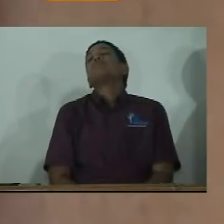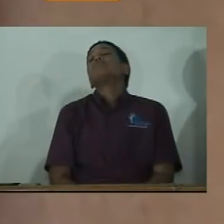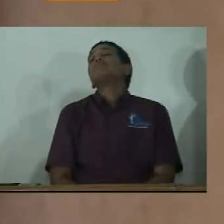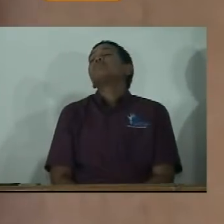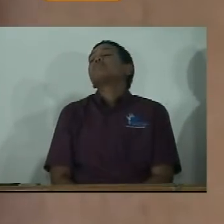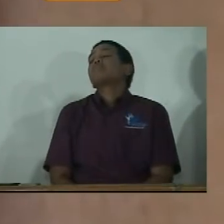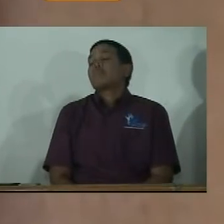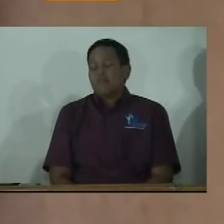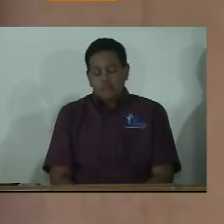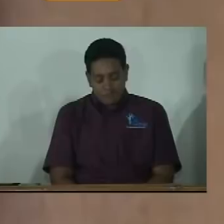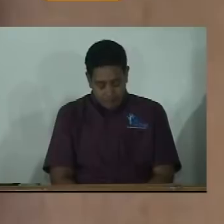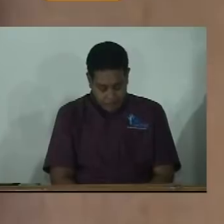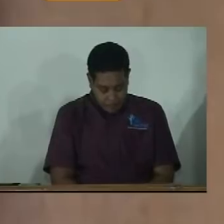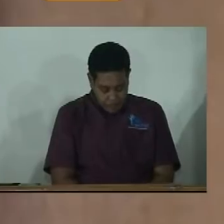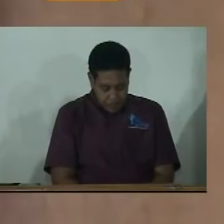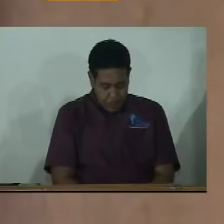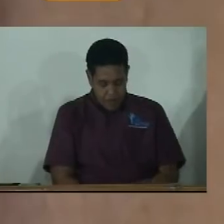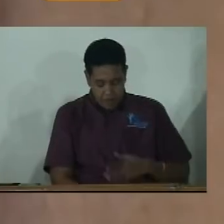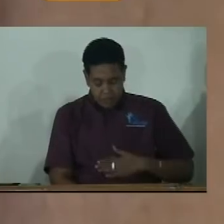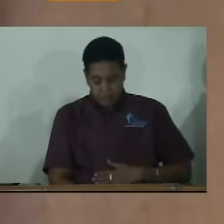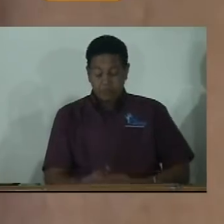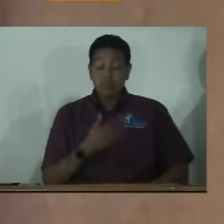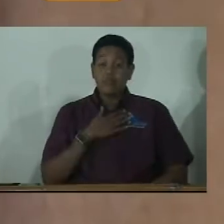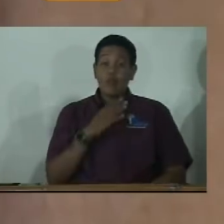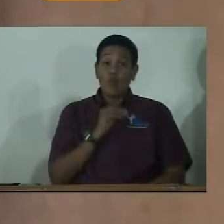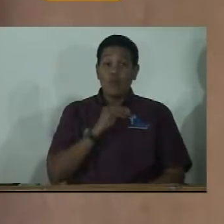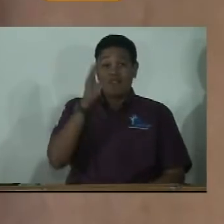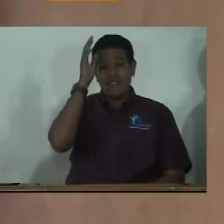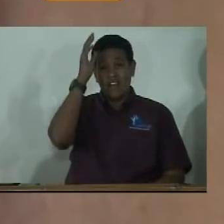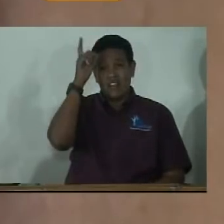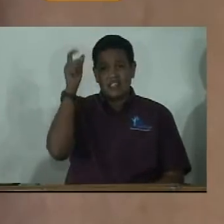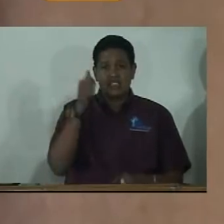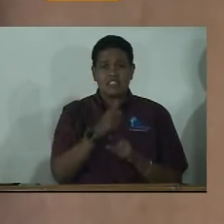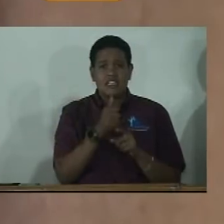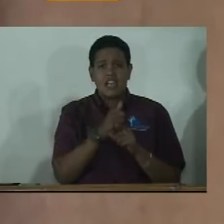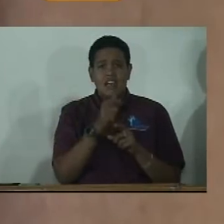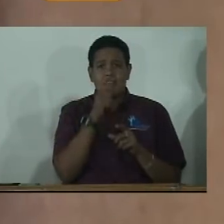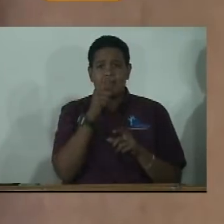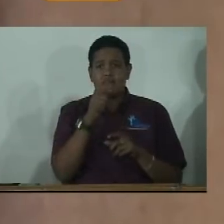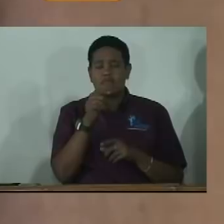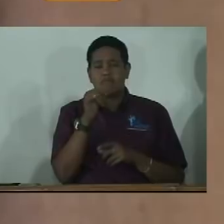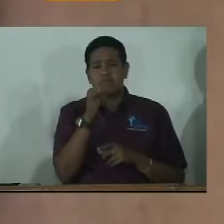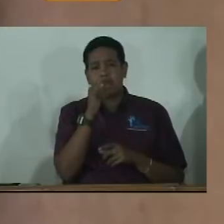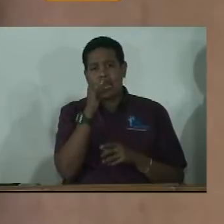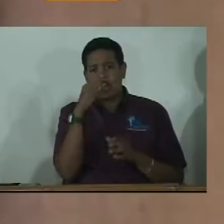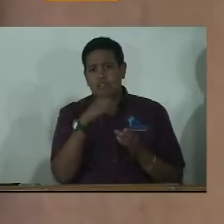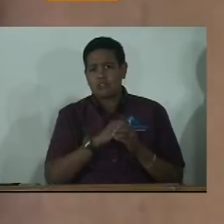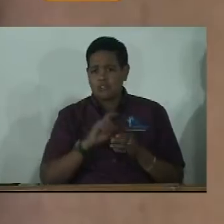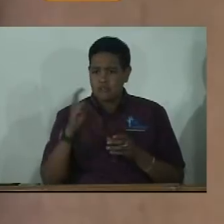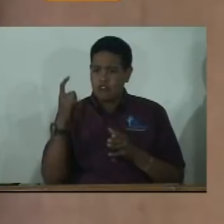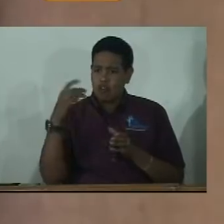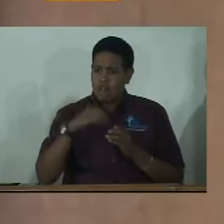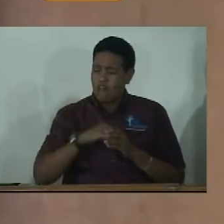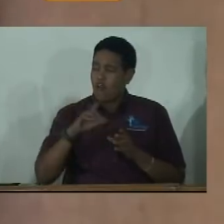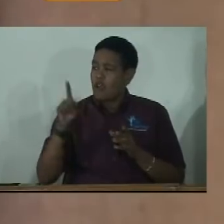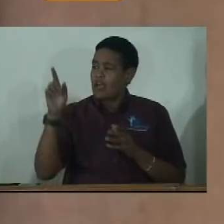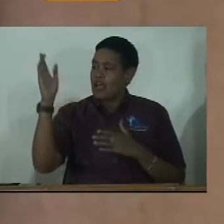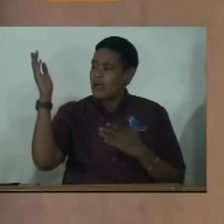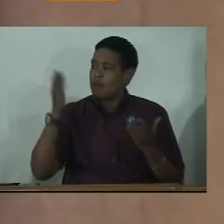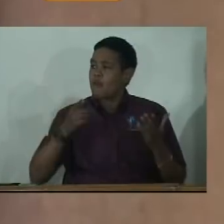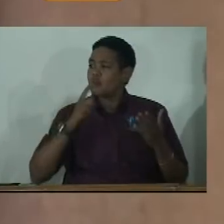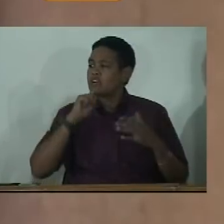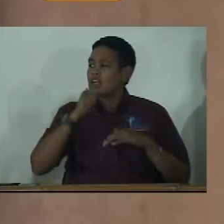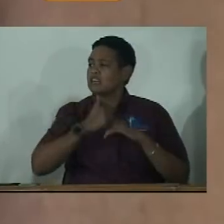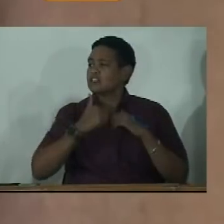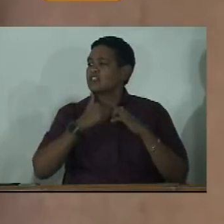My own father was, in a sense, a pioneer in the dairy industry. He imported and installed